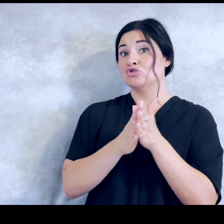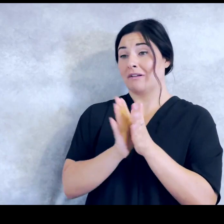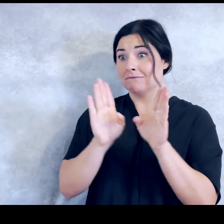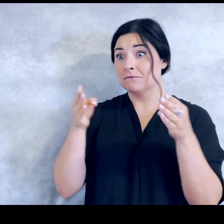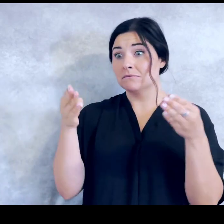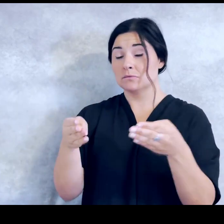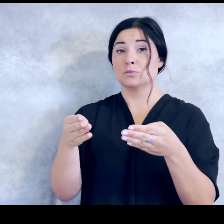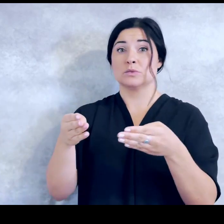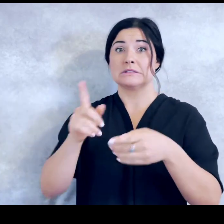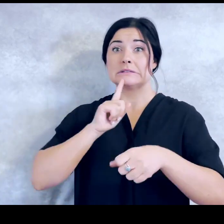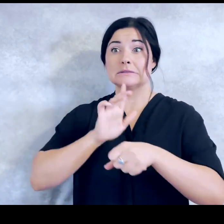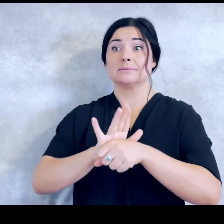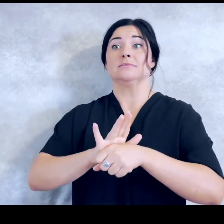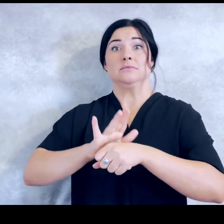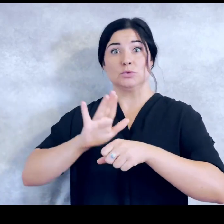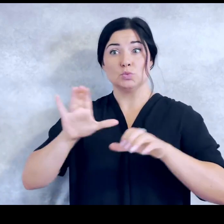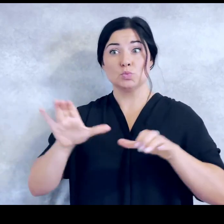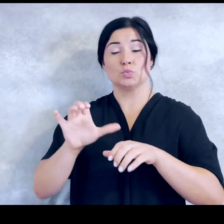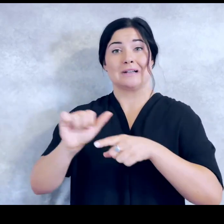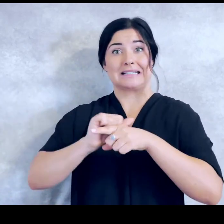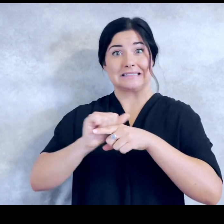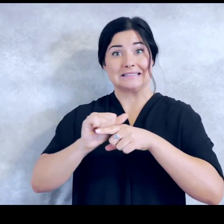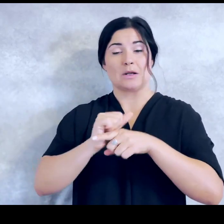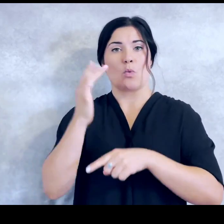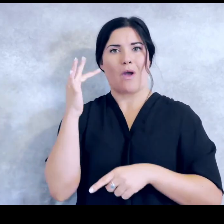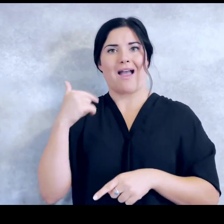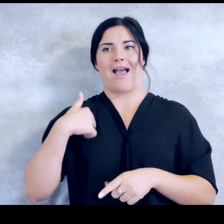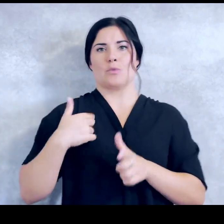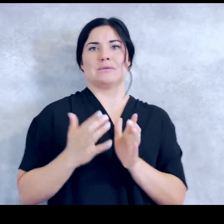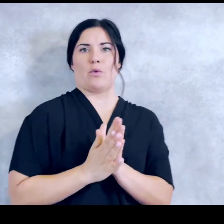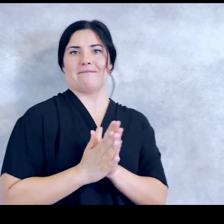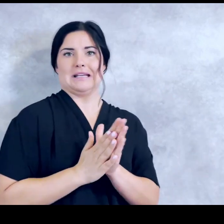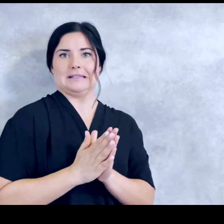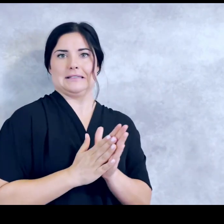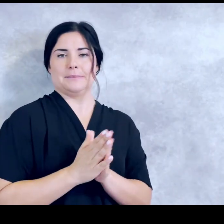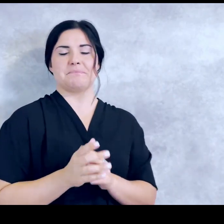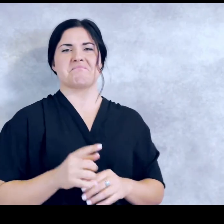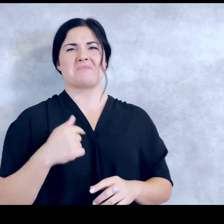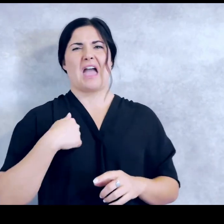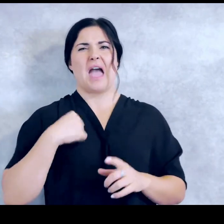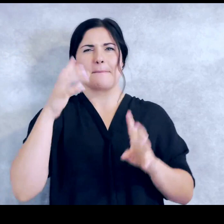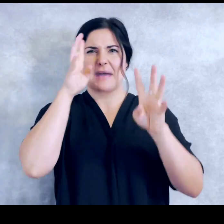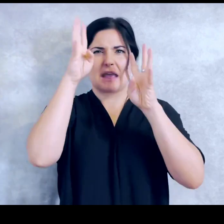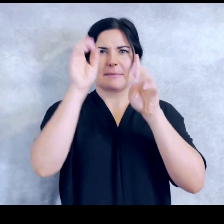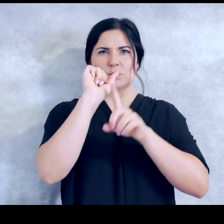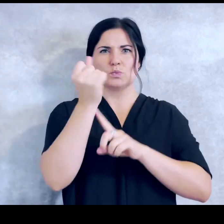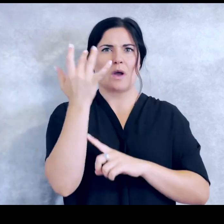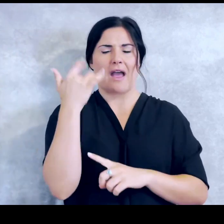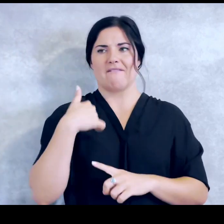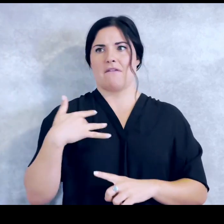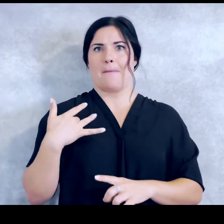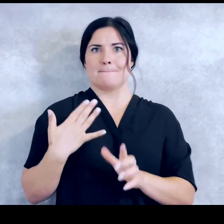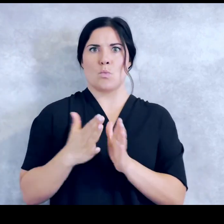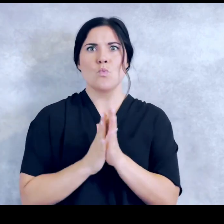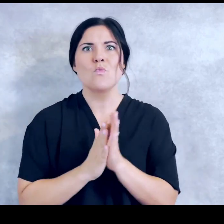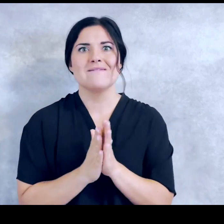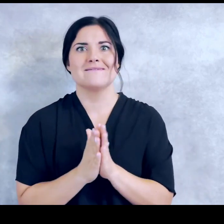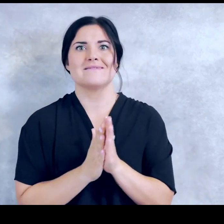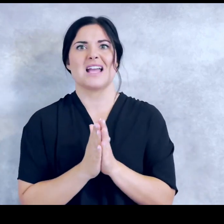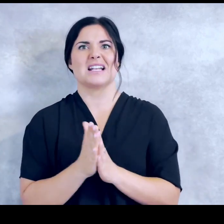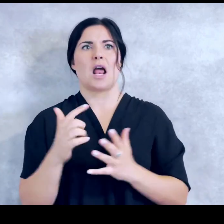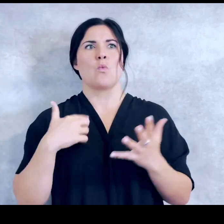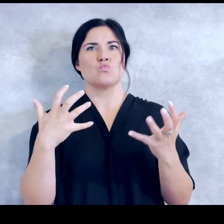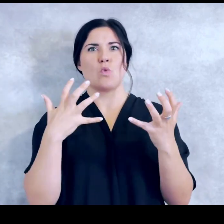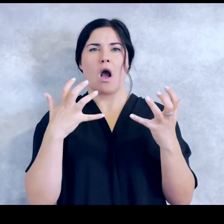devotion to that game was driven by my motivation. That's why I made up those scenarios. I gotta make this shot. I gotta make